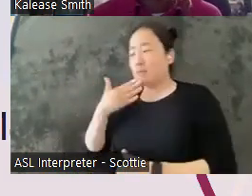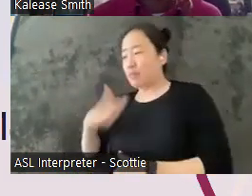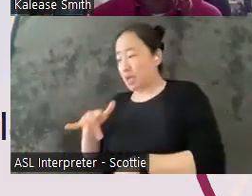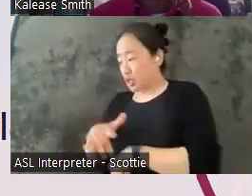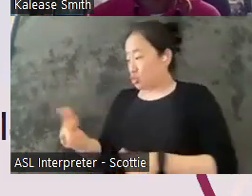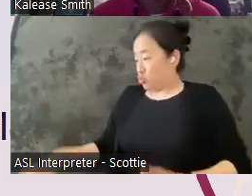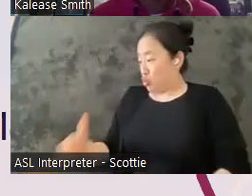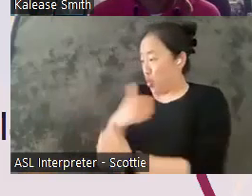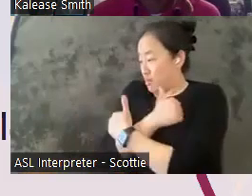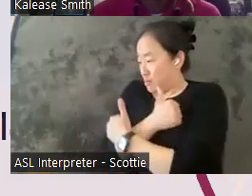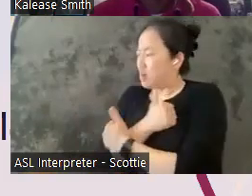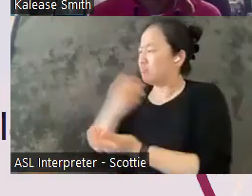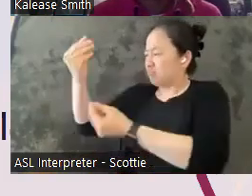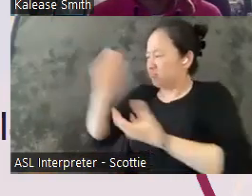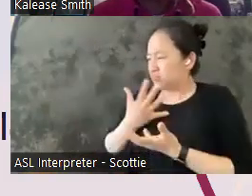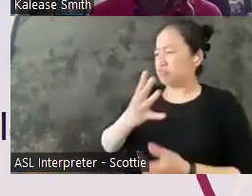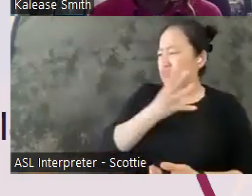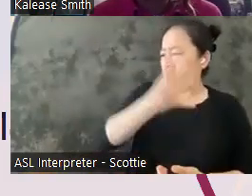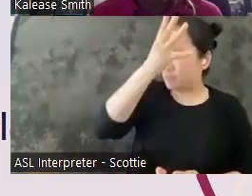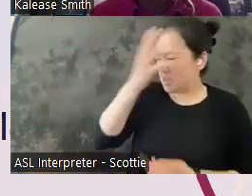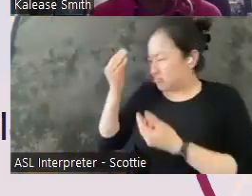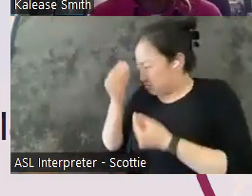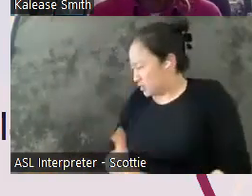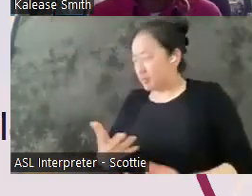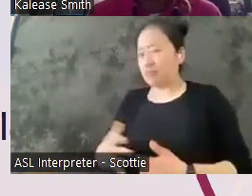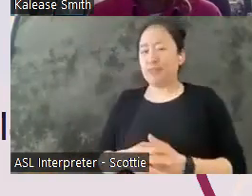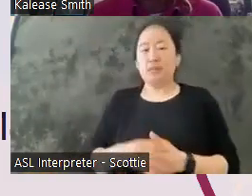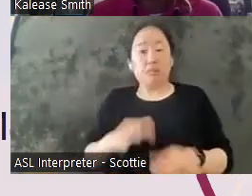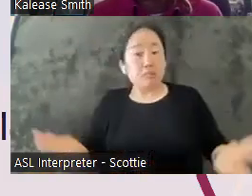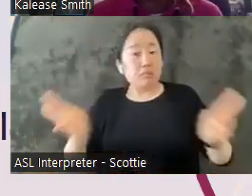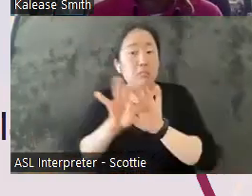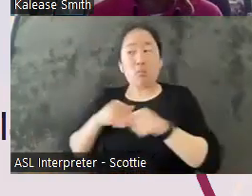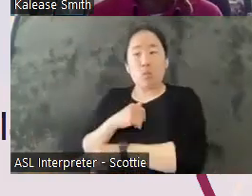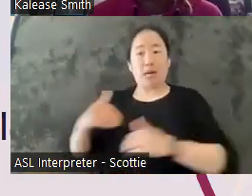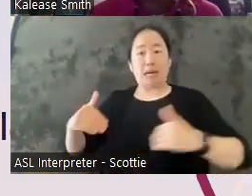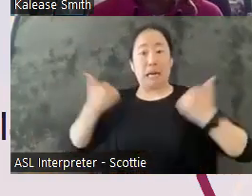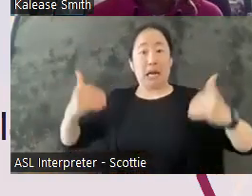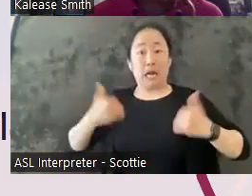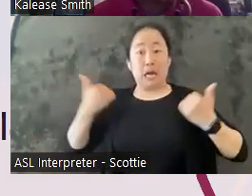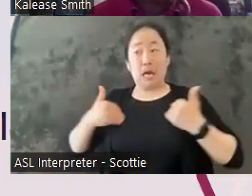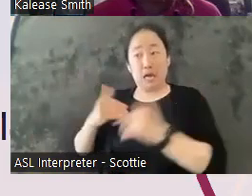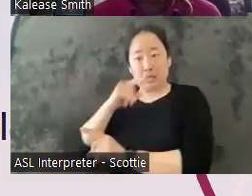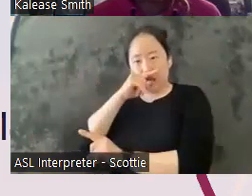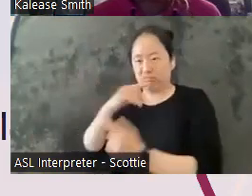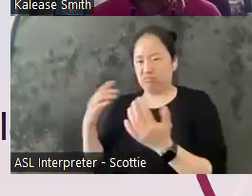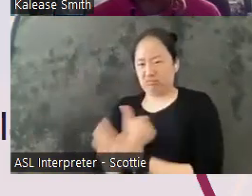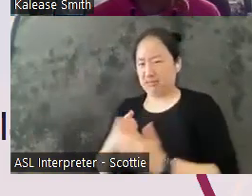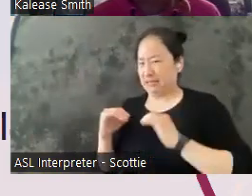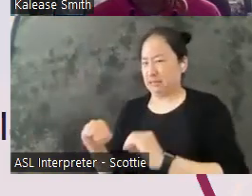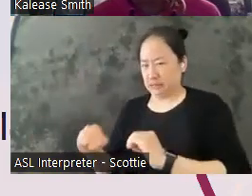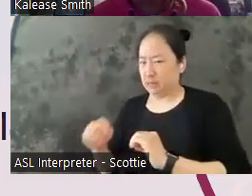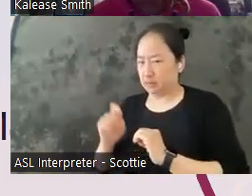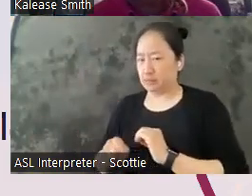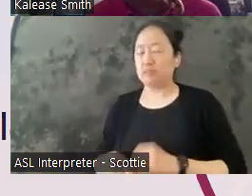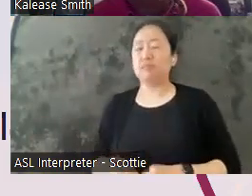Just having those conversations, but I think starting early. And, you know, I grew up in the 70s, in